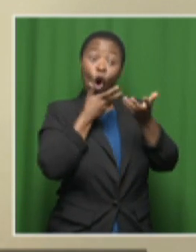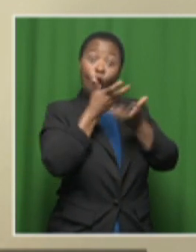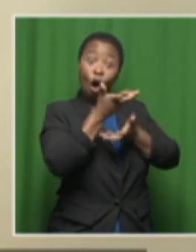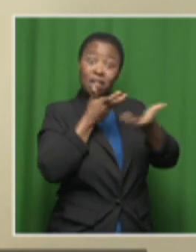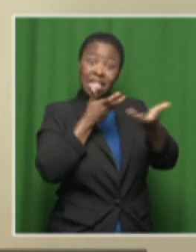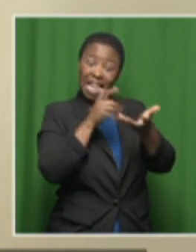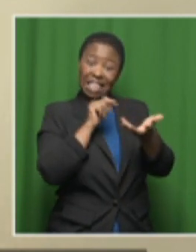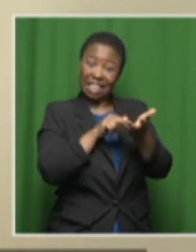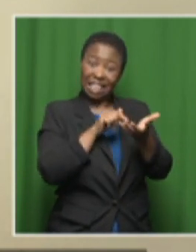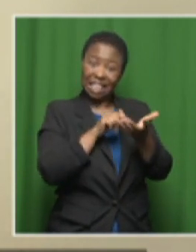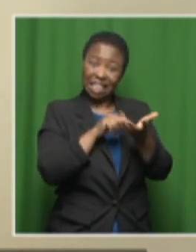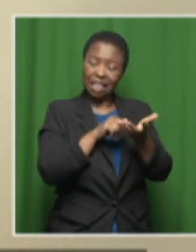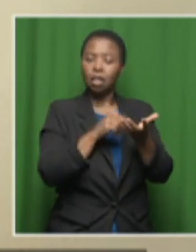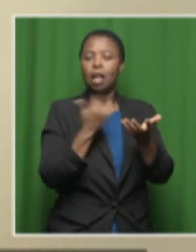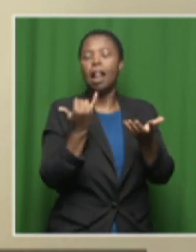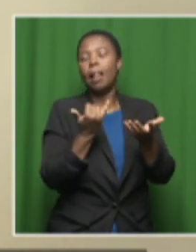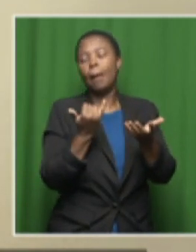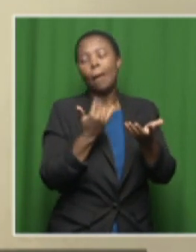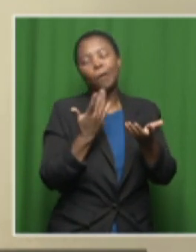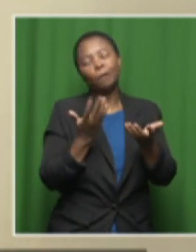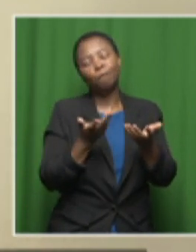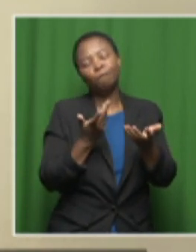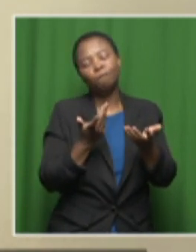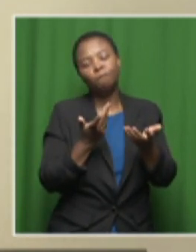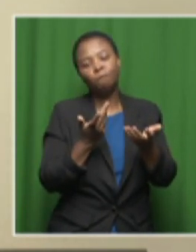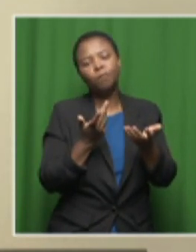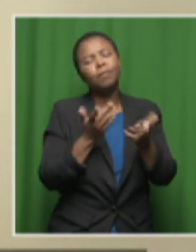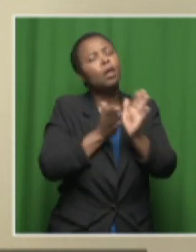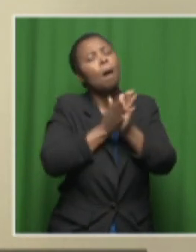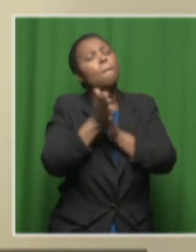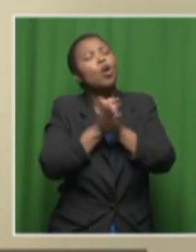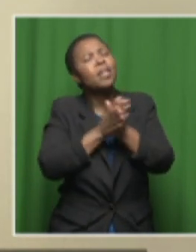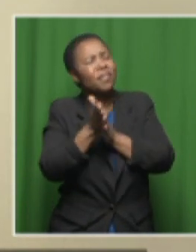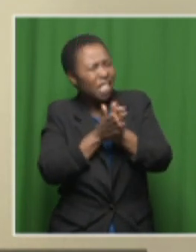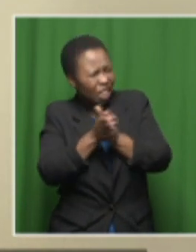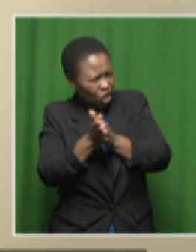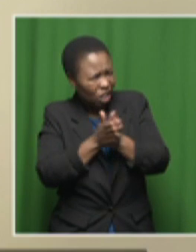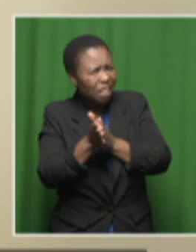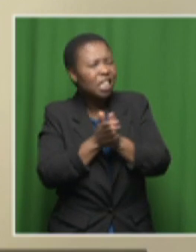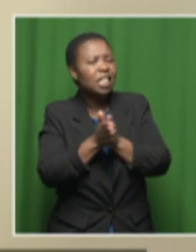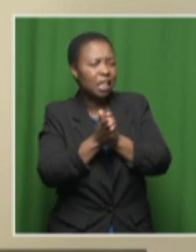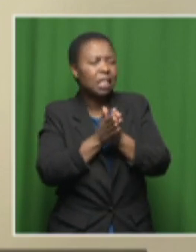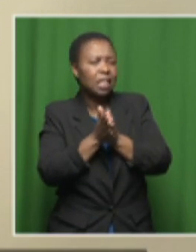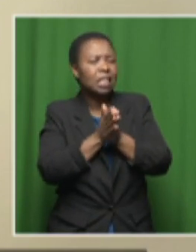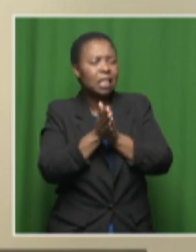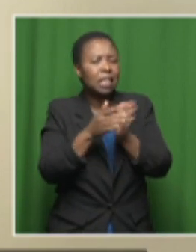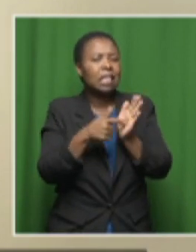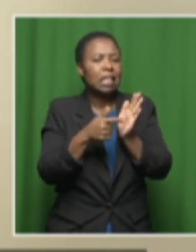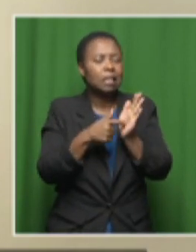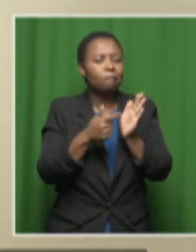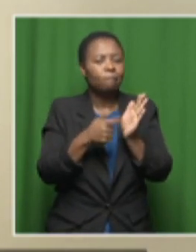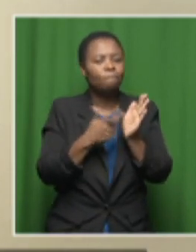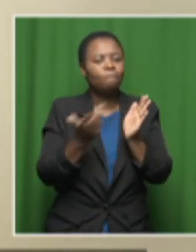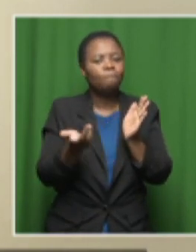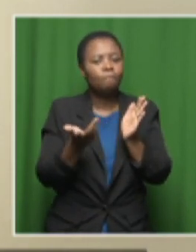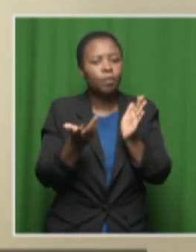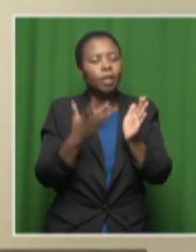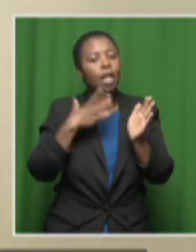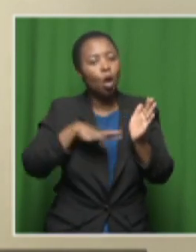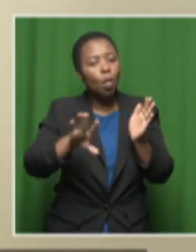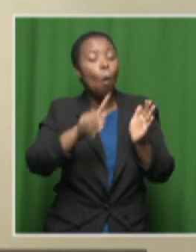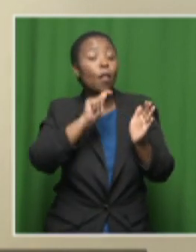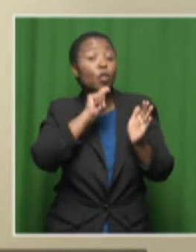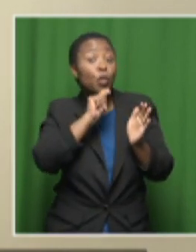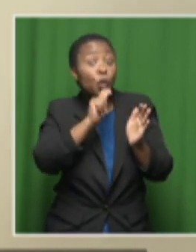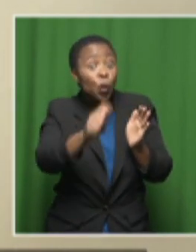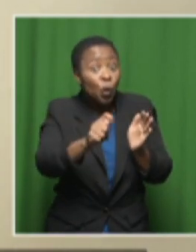is due to a motivation that seeks truth. I